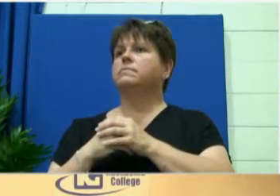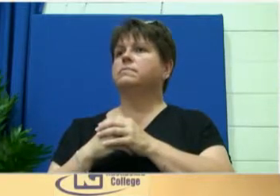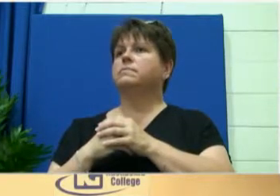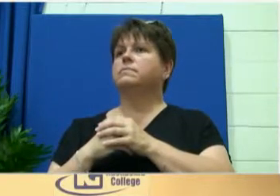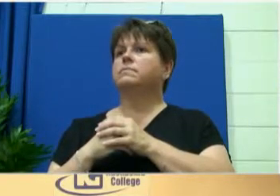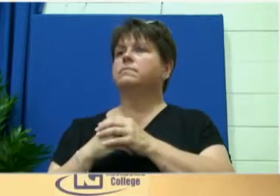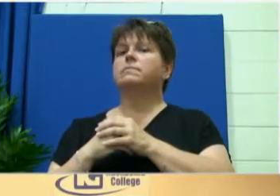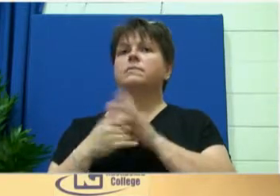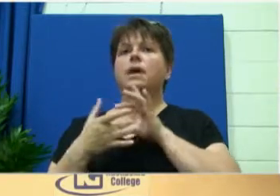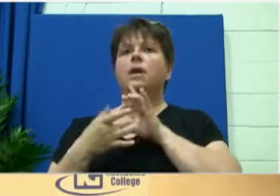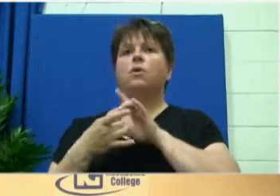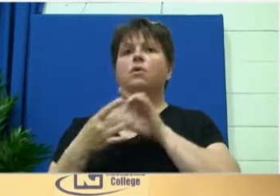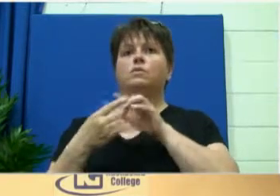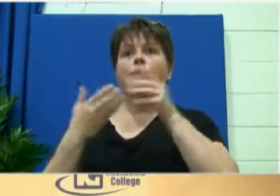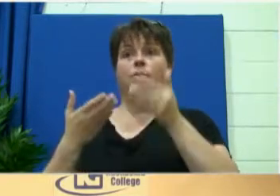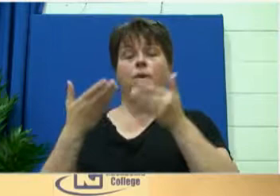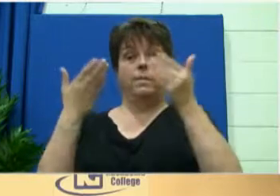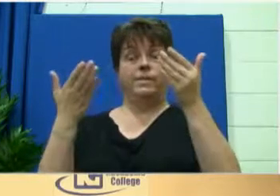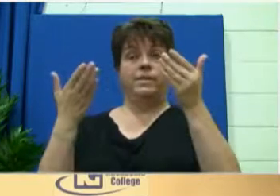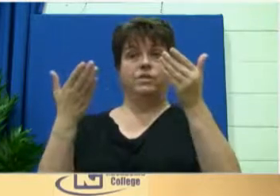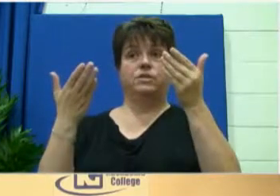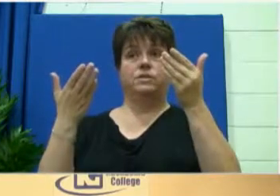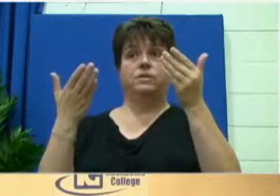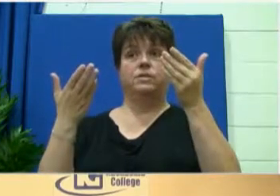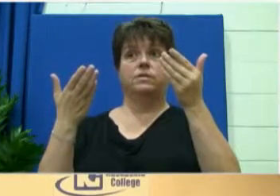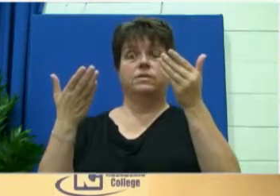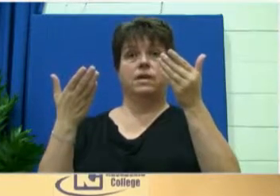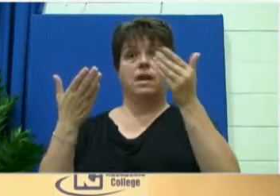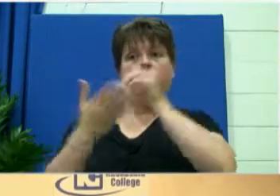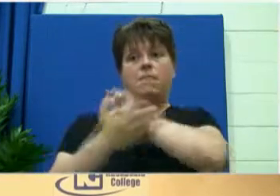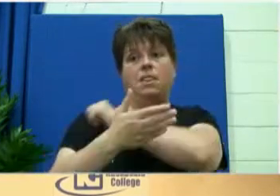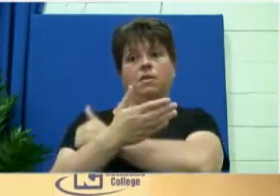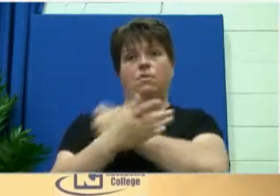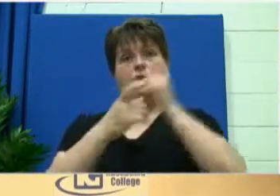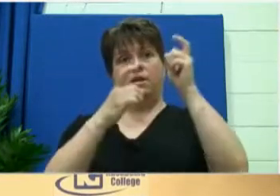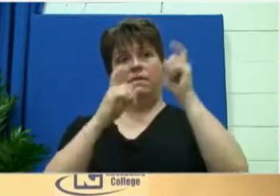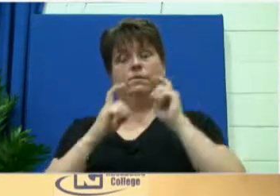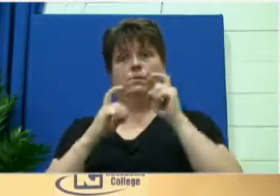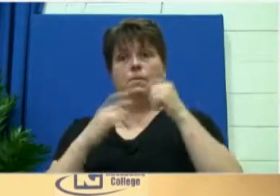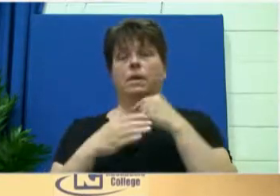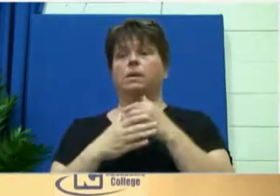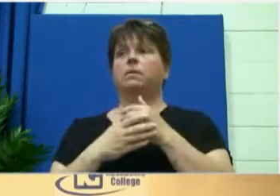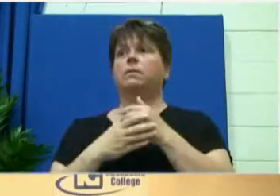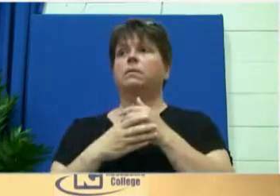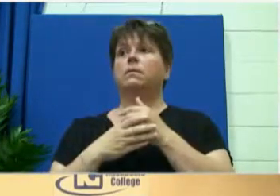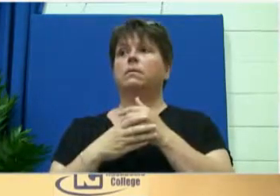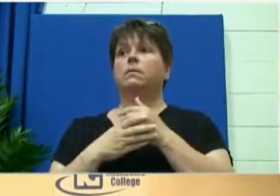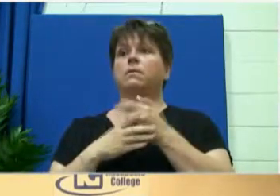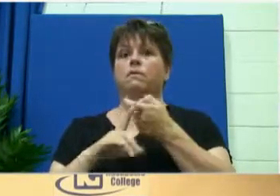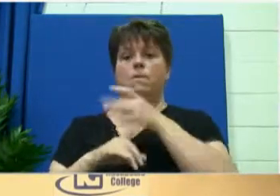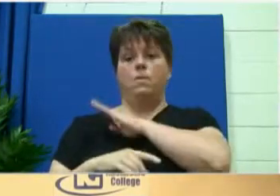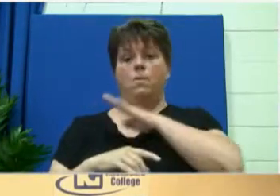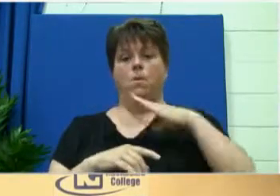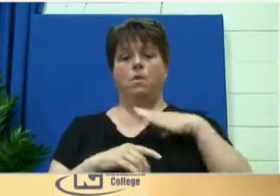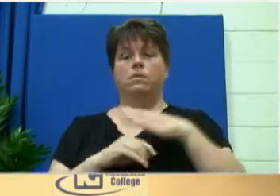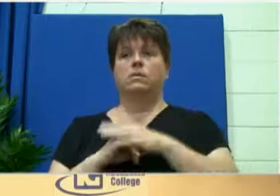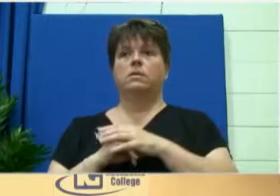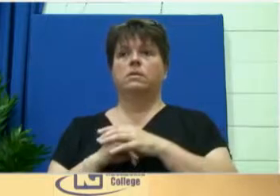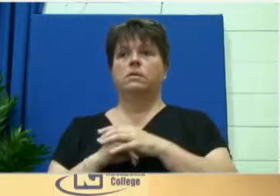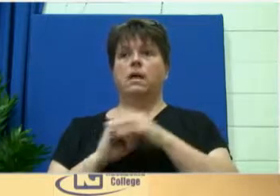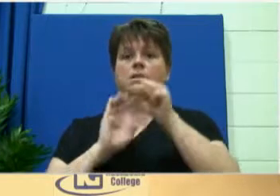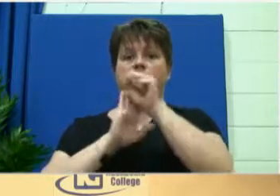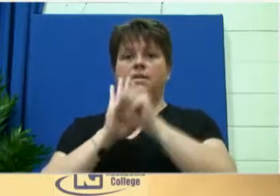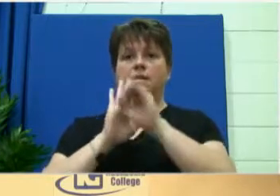In accordance with this recommendation, and by virtue of the authority vested in me by the Board of Trustees and the